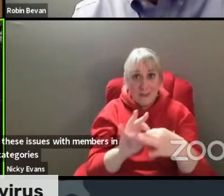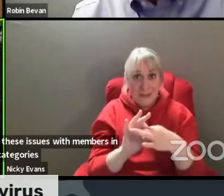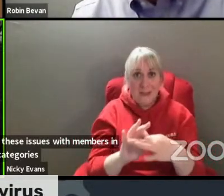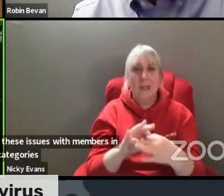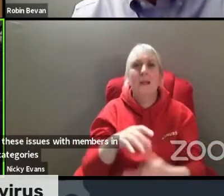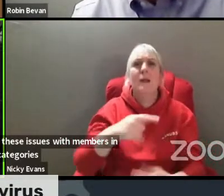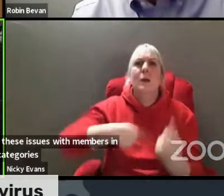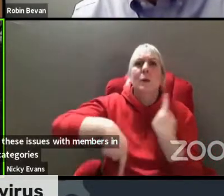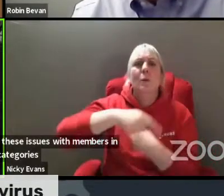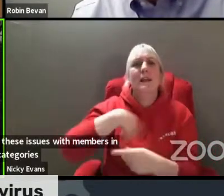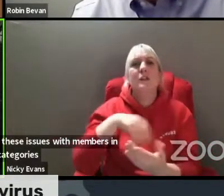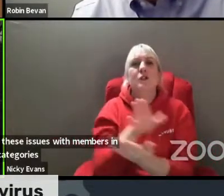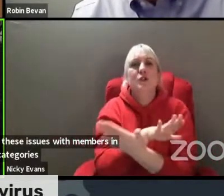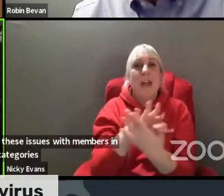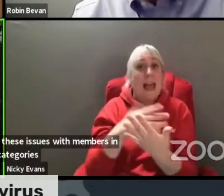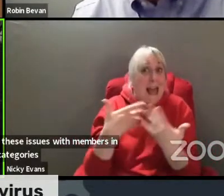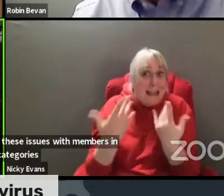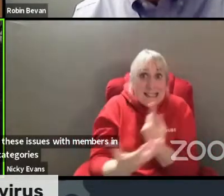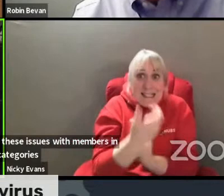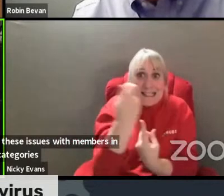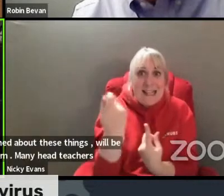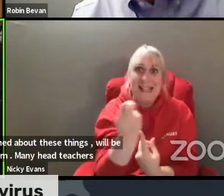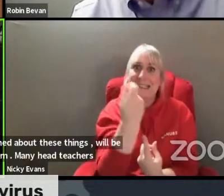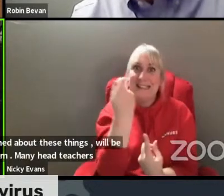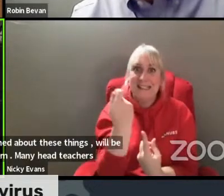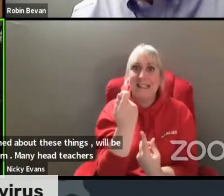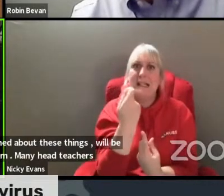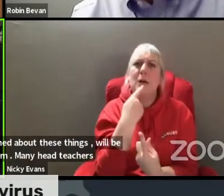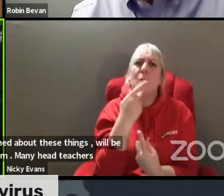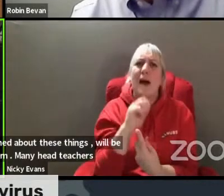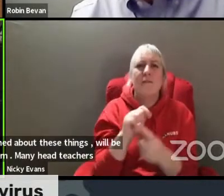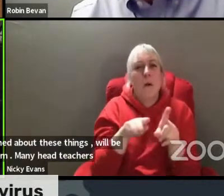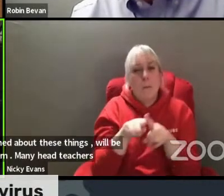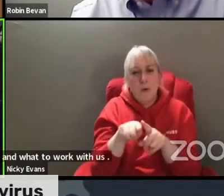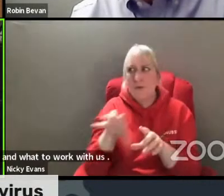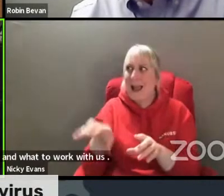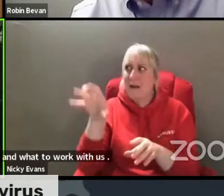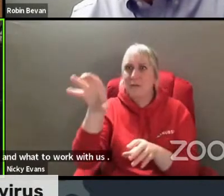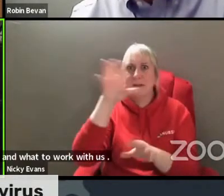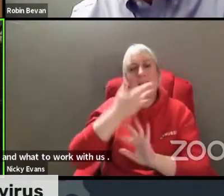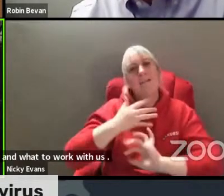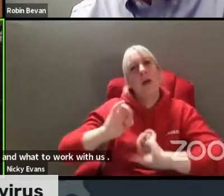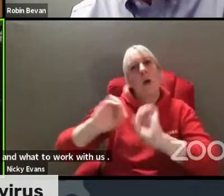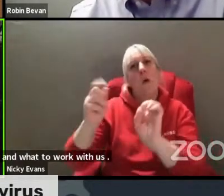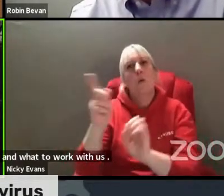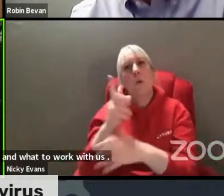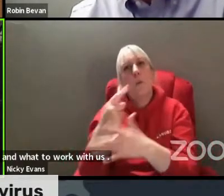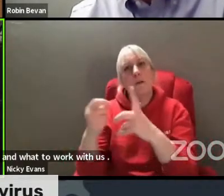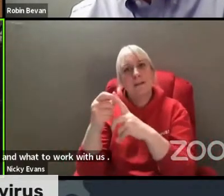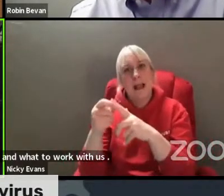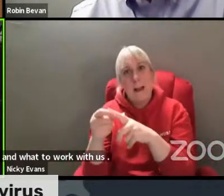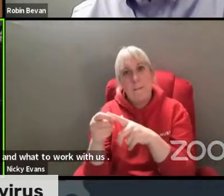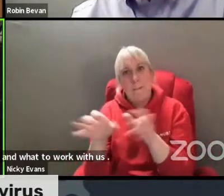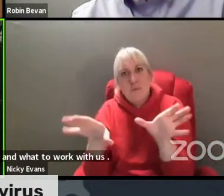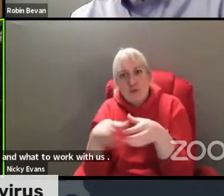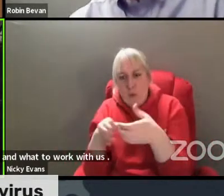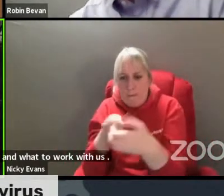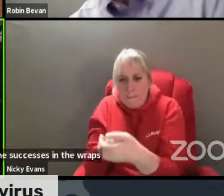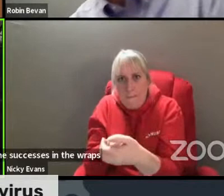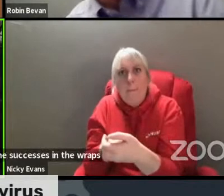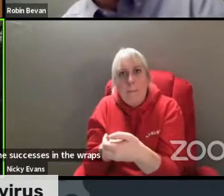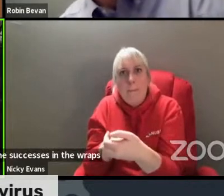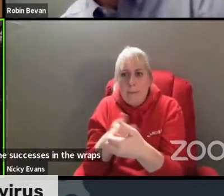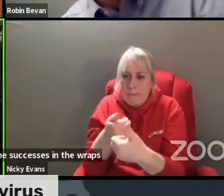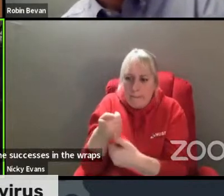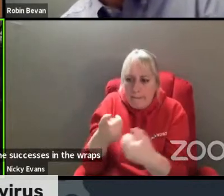reps WhatsApp groups that we've got in most districts, so that we share the victories where older teachers or teachers in